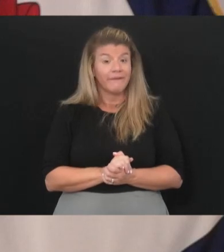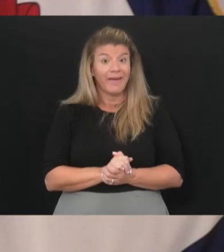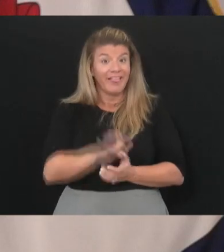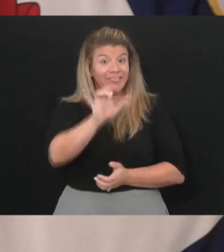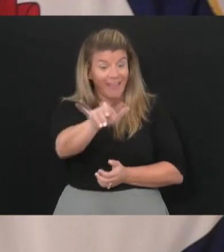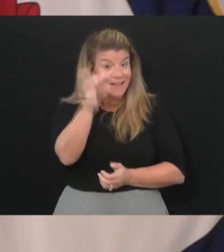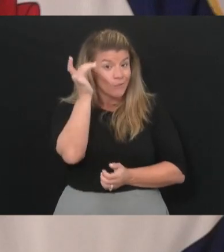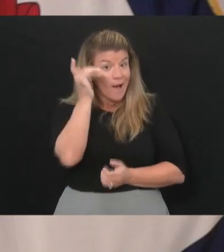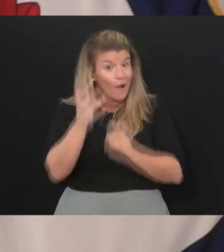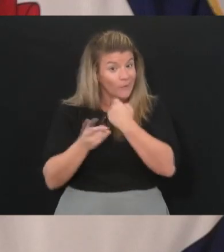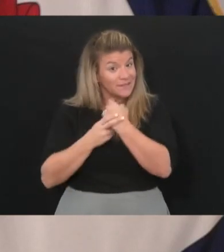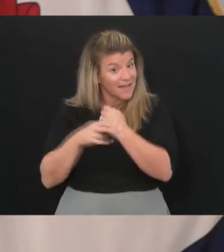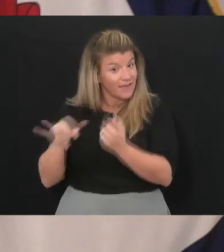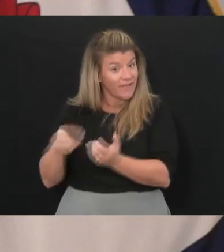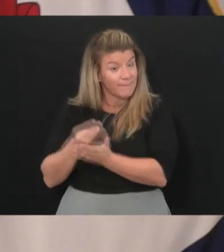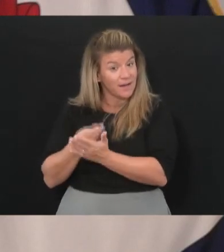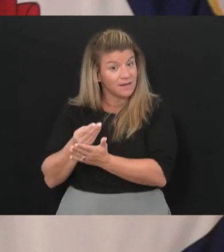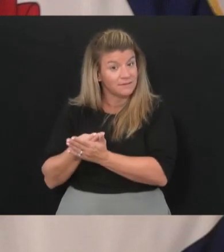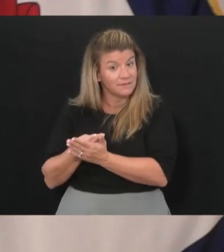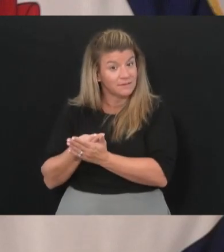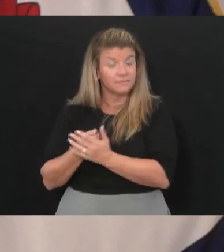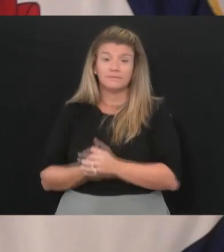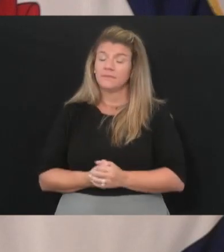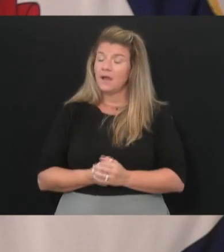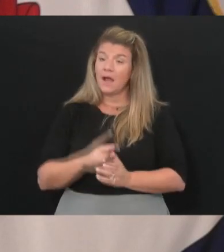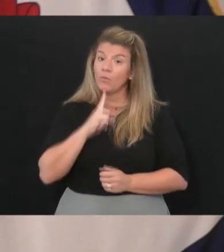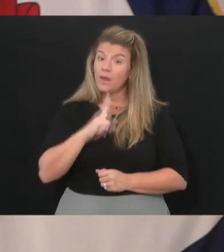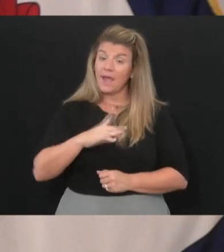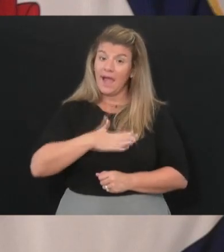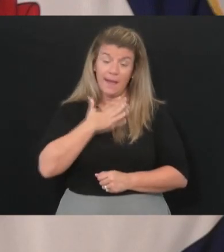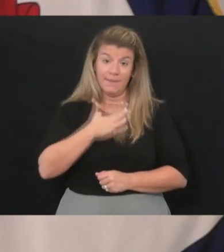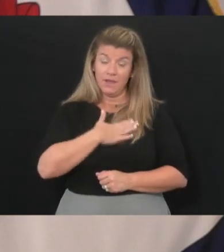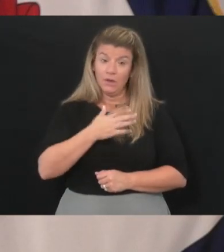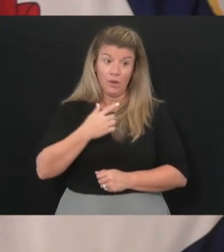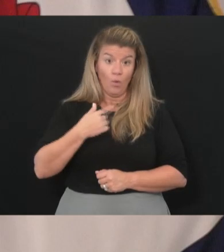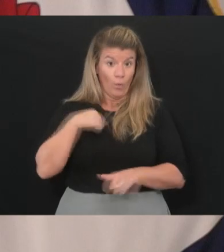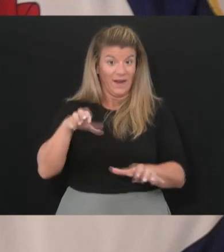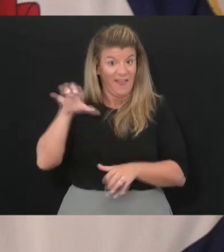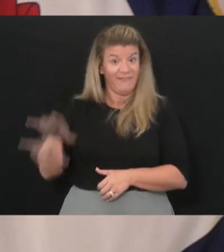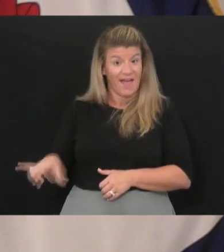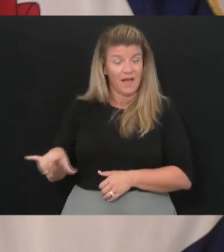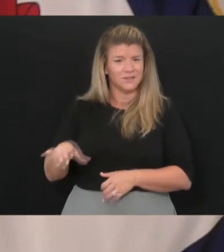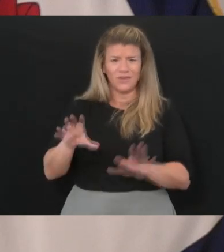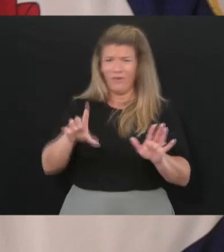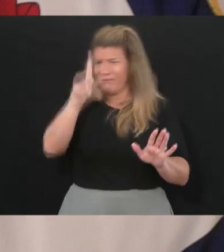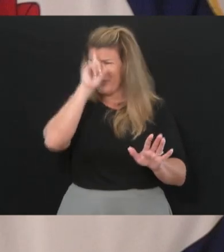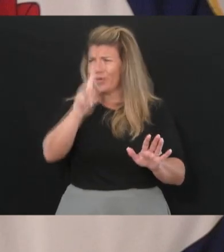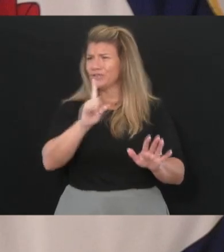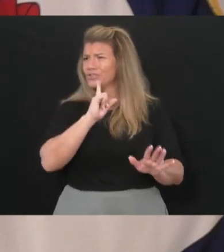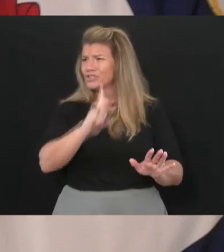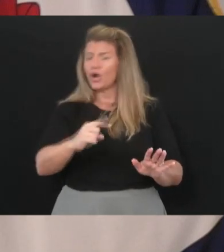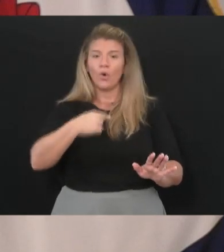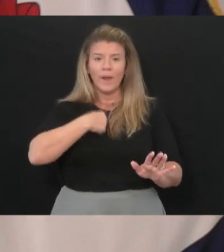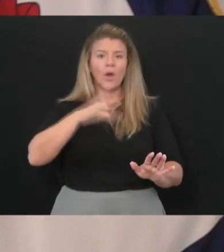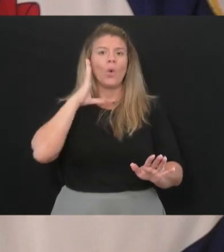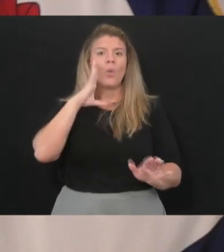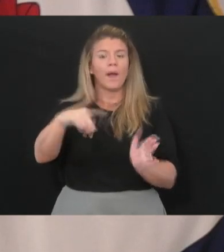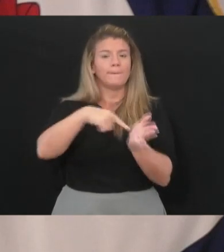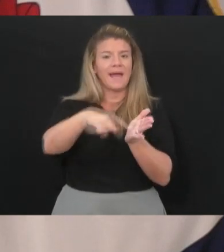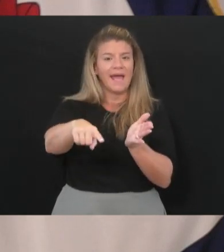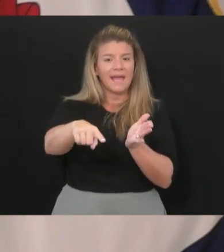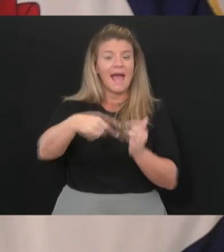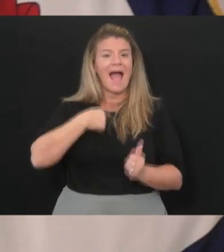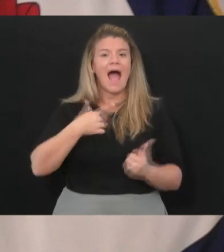it. And God knows I'm glad we did it. So absolutely, we will be paying it, and we'll be very